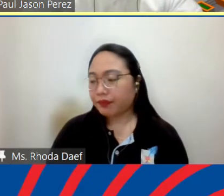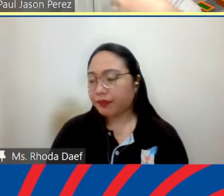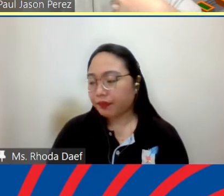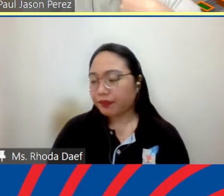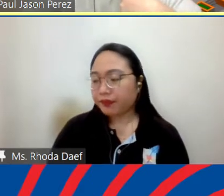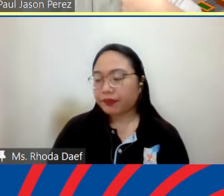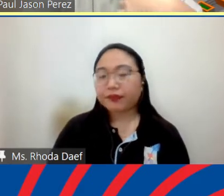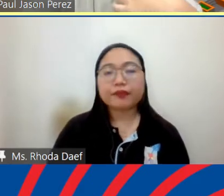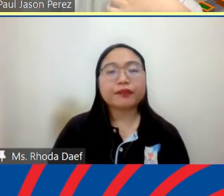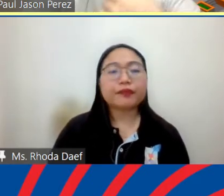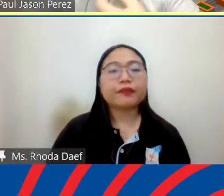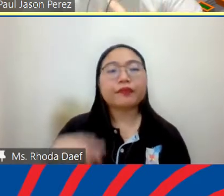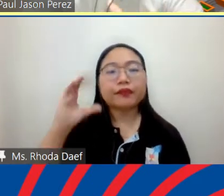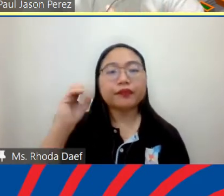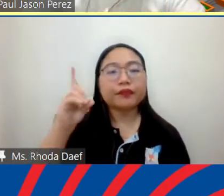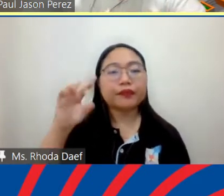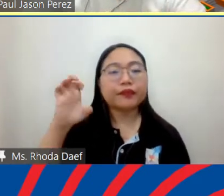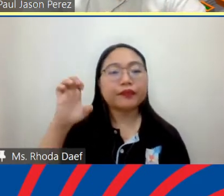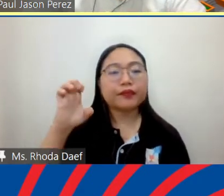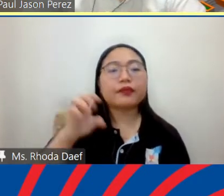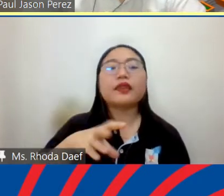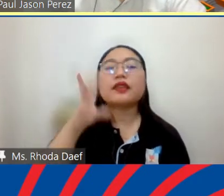Ang code po natin for Slido is